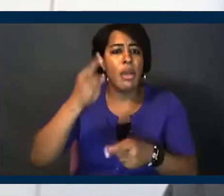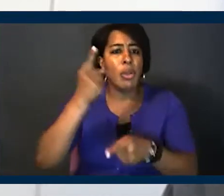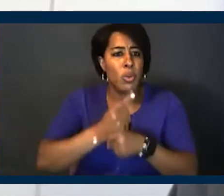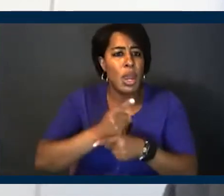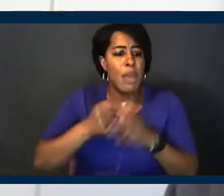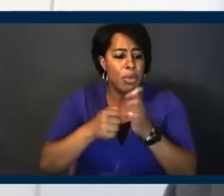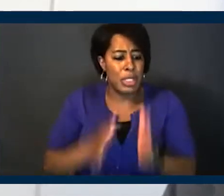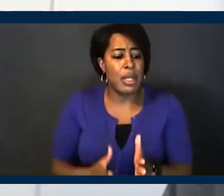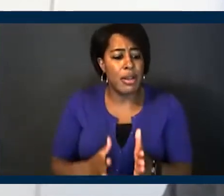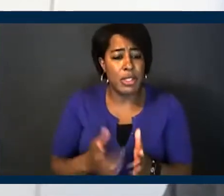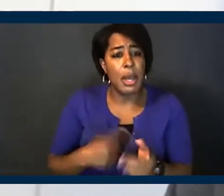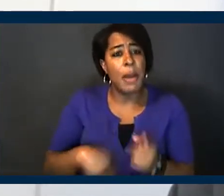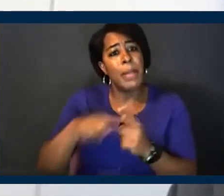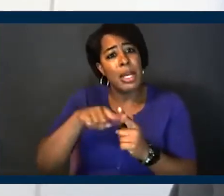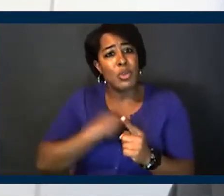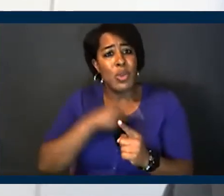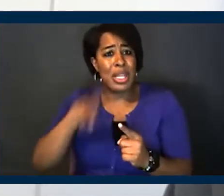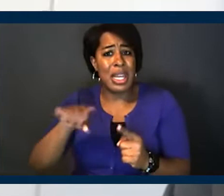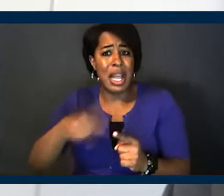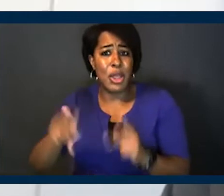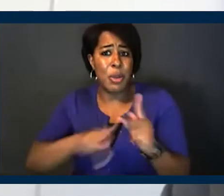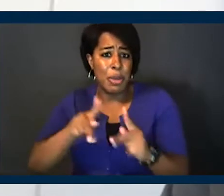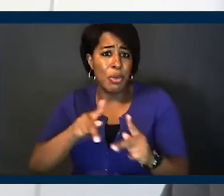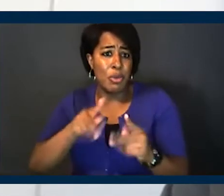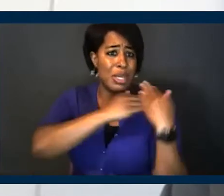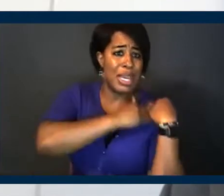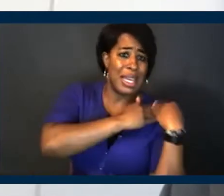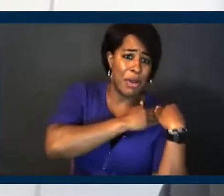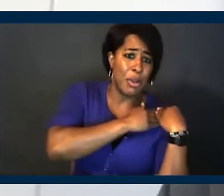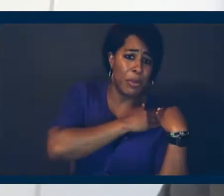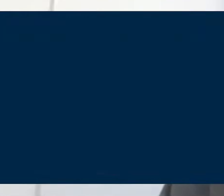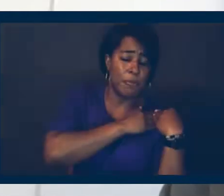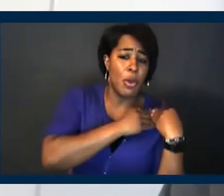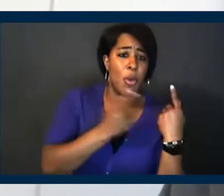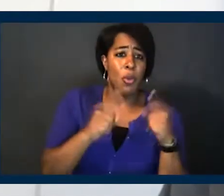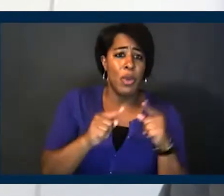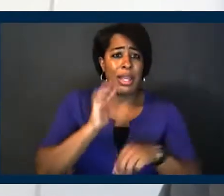hold elected officials and others accountable for enacting that platform through policymaking.